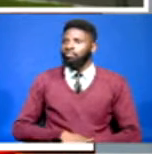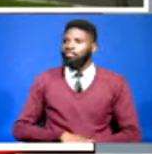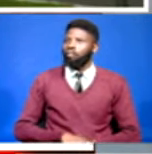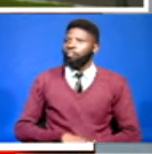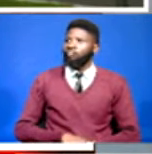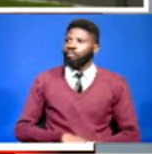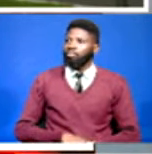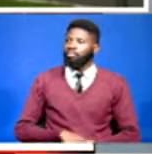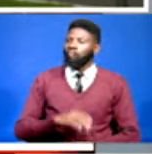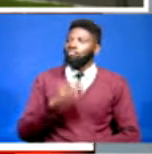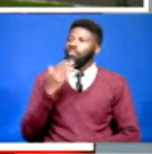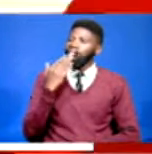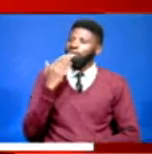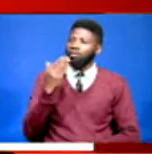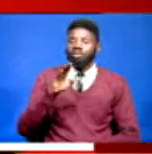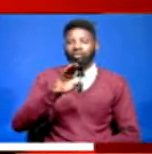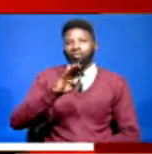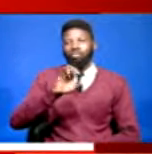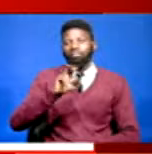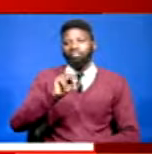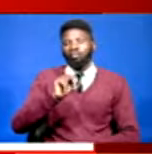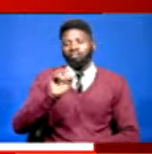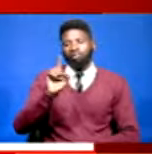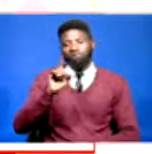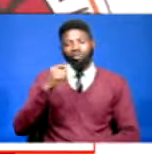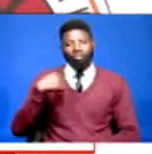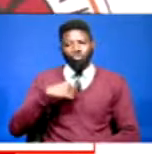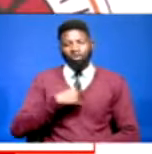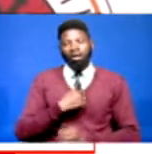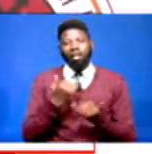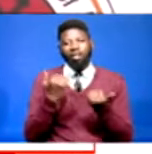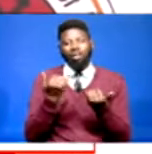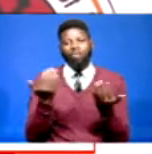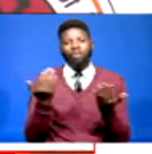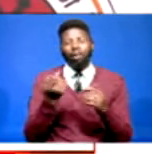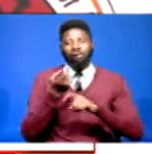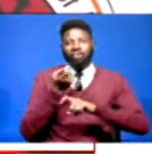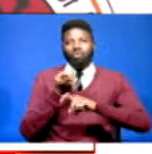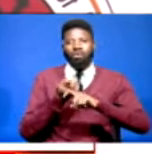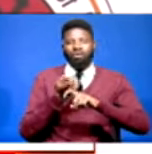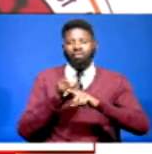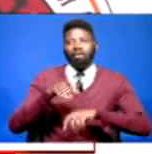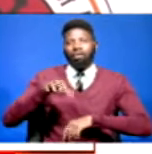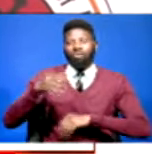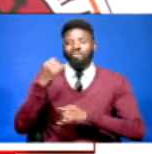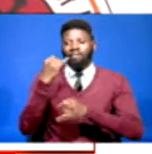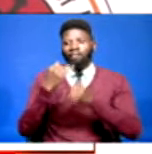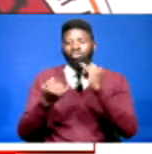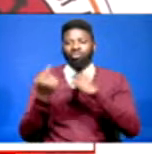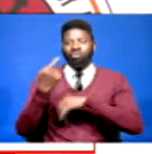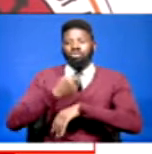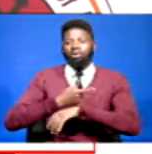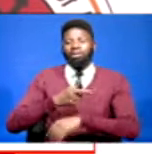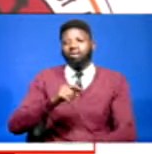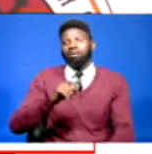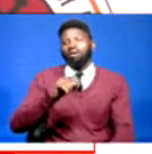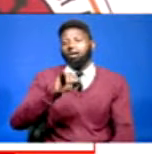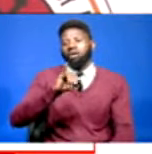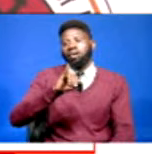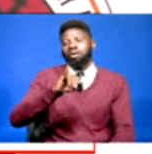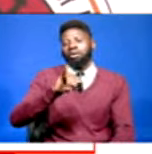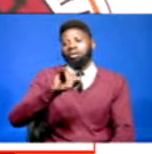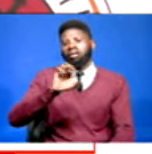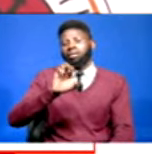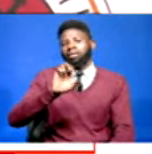Thank you, Ben, Troy, and Joy in Nairobi. We're coming to you live from Kwale County on the last day of the IEK convention, where the